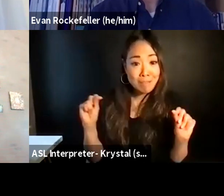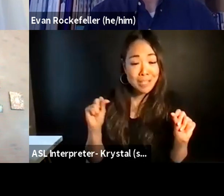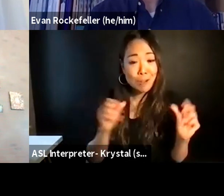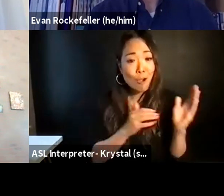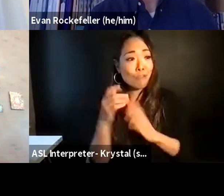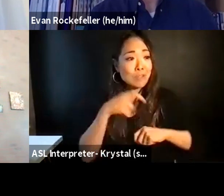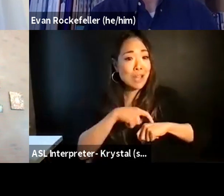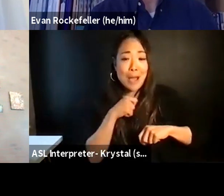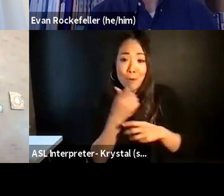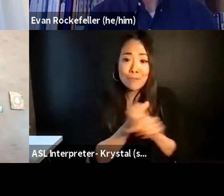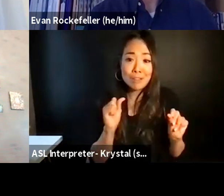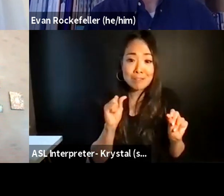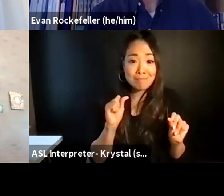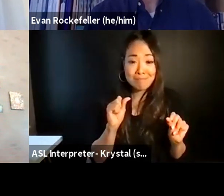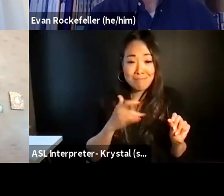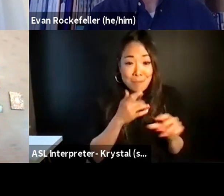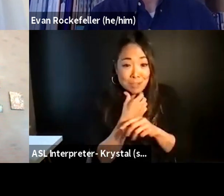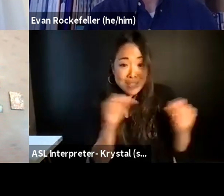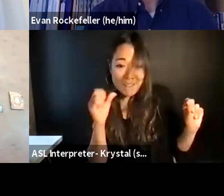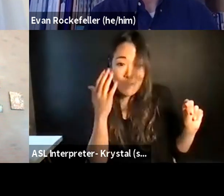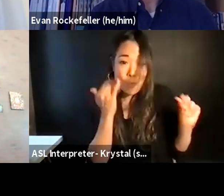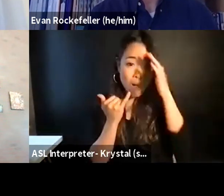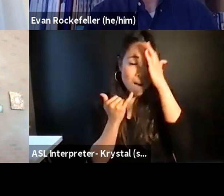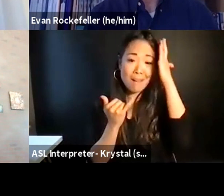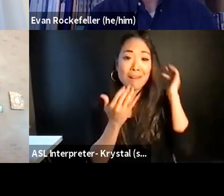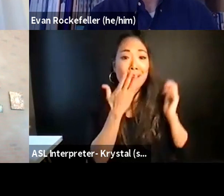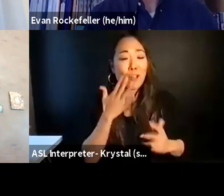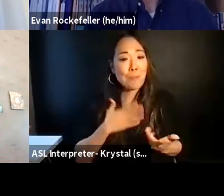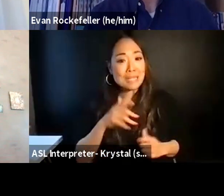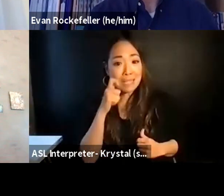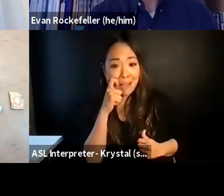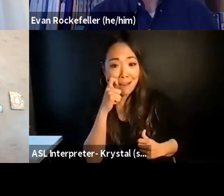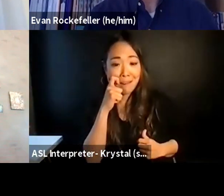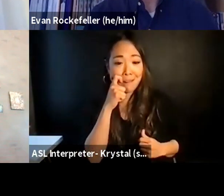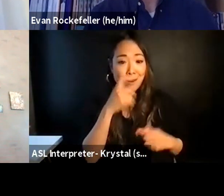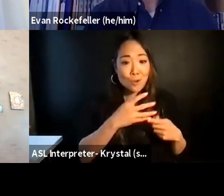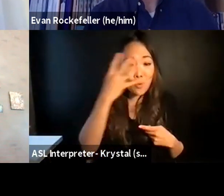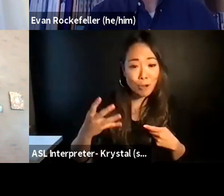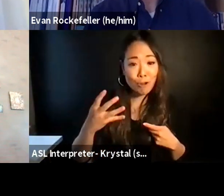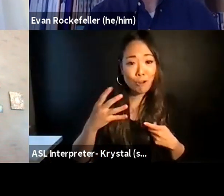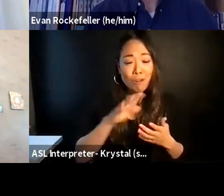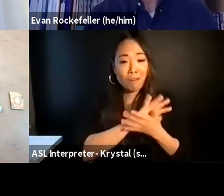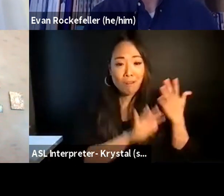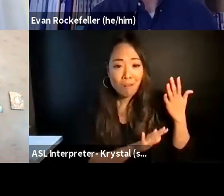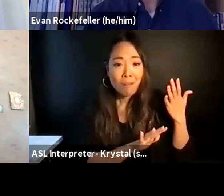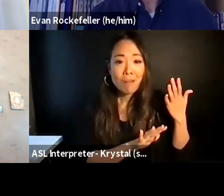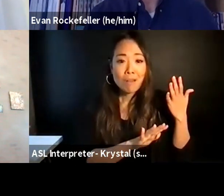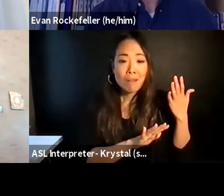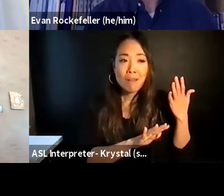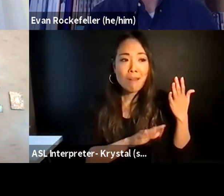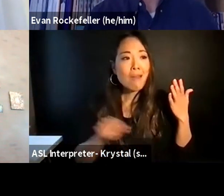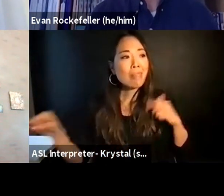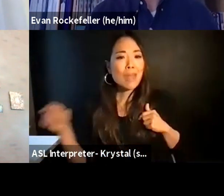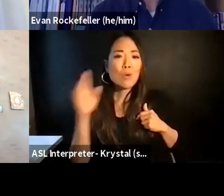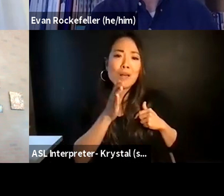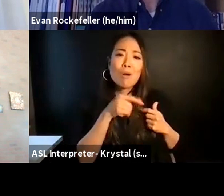safe because of being, queer. And then how quickly systems tend to pathologize that. Oh, you're